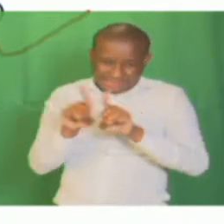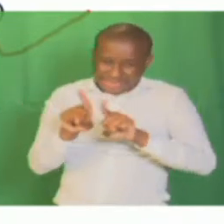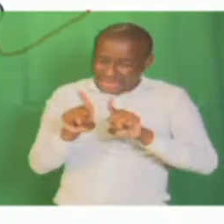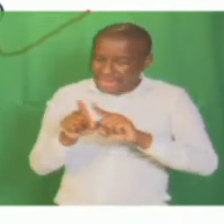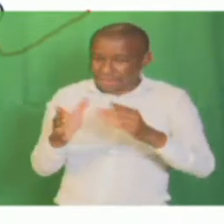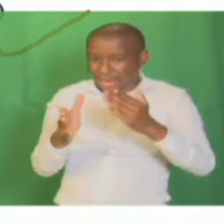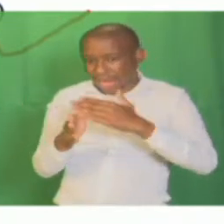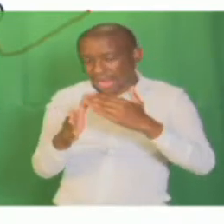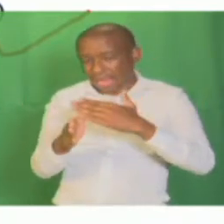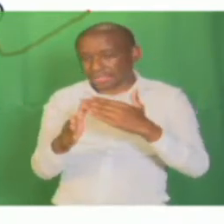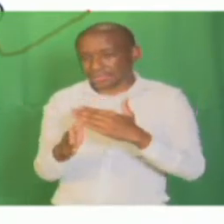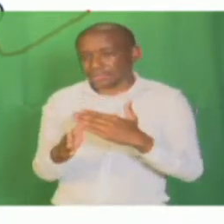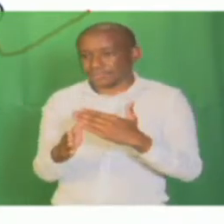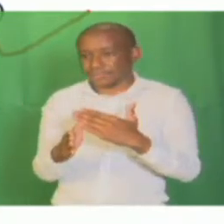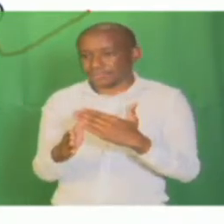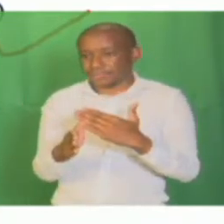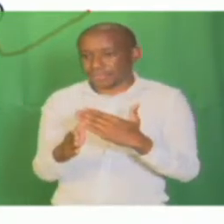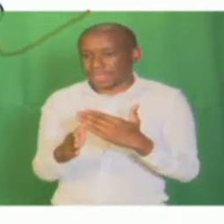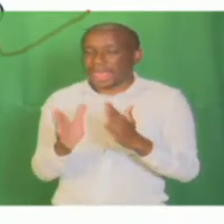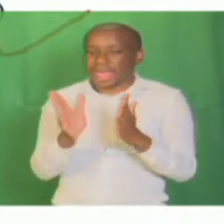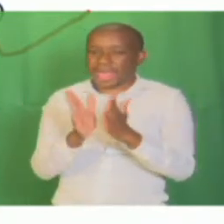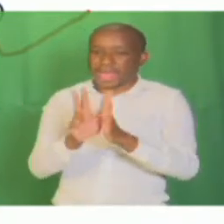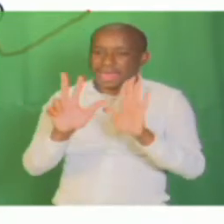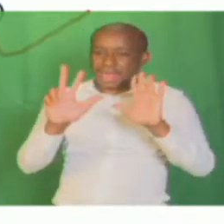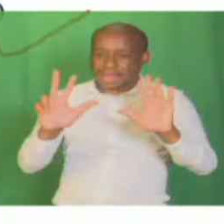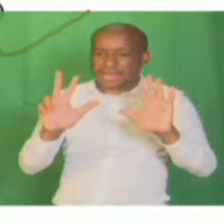answers, which are 18.